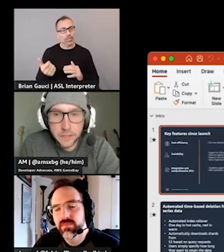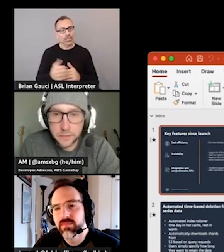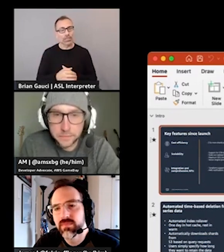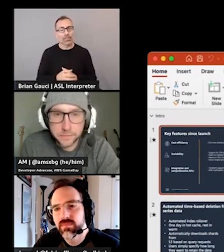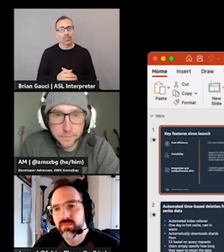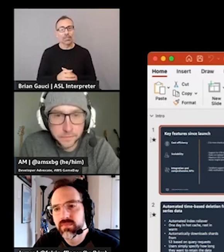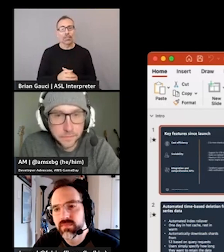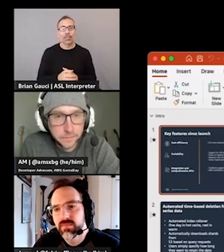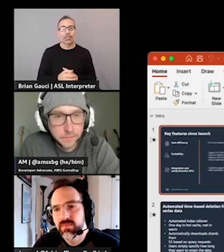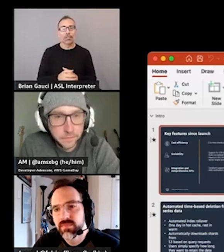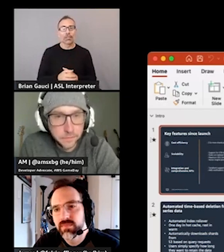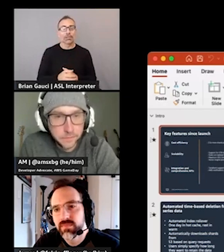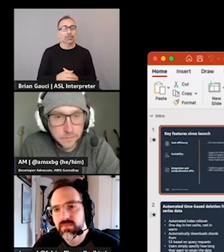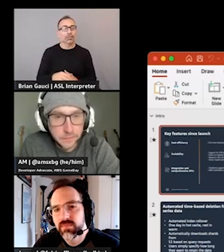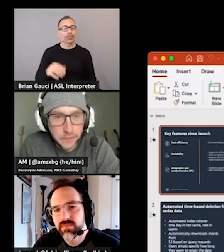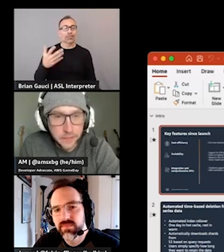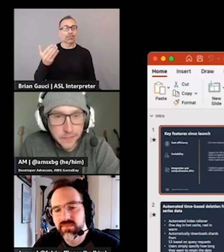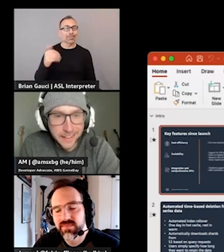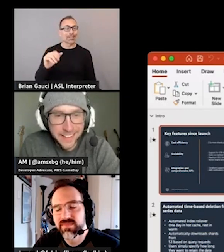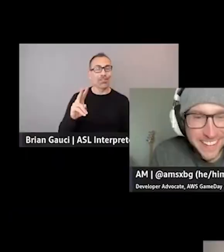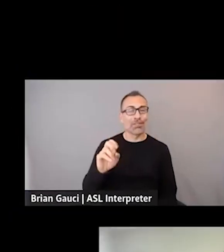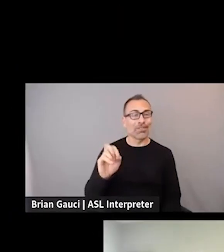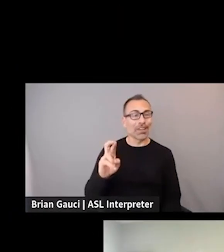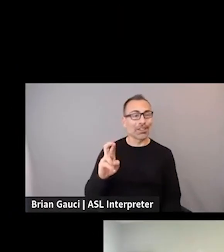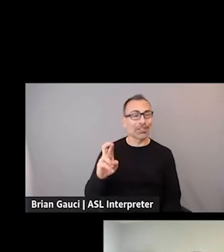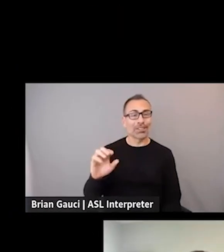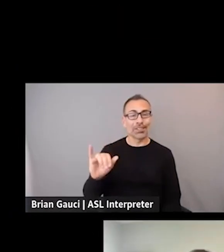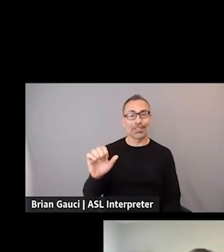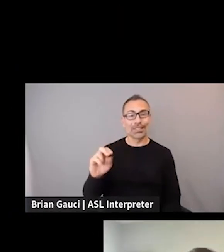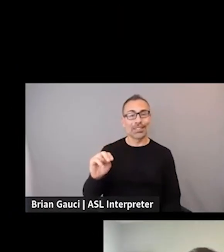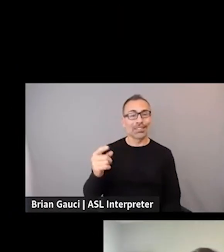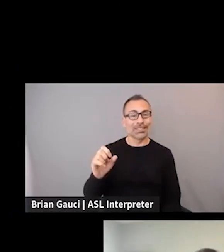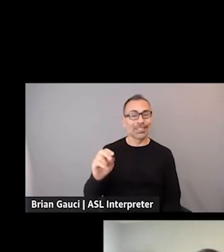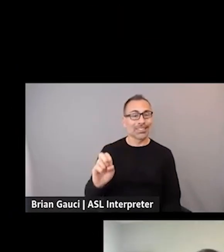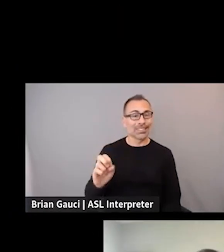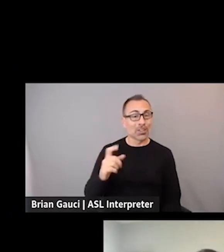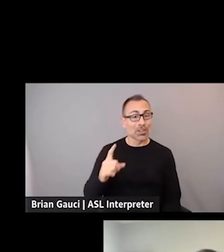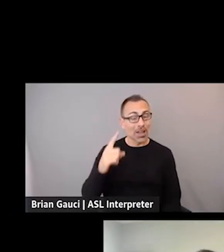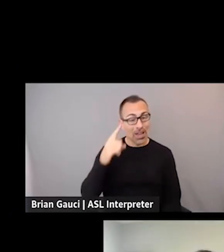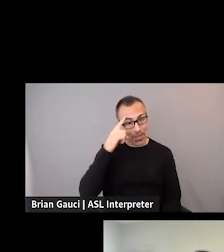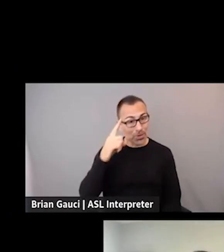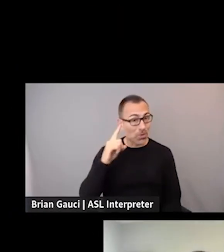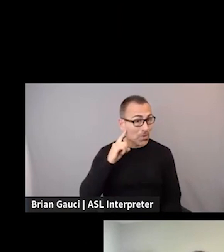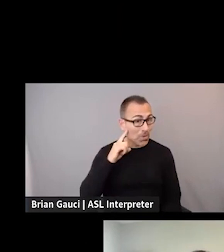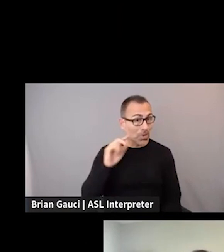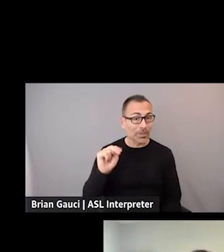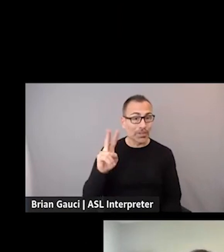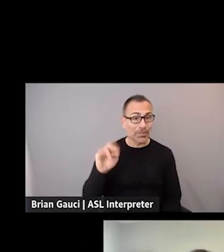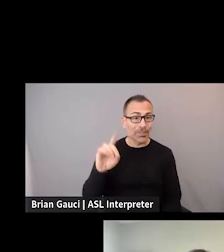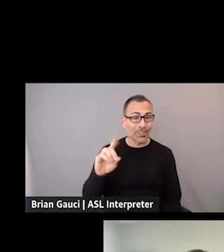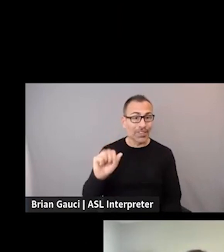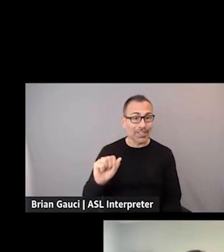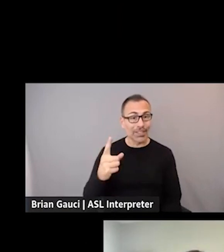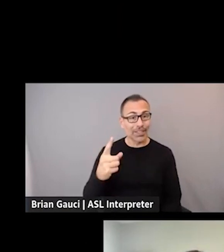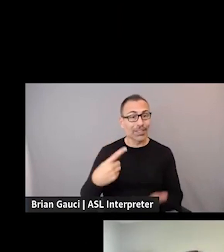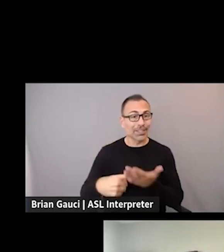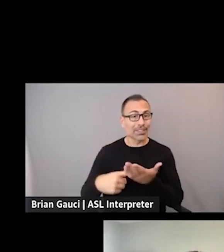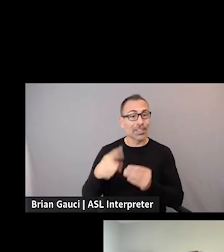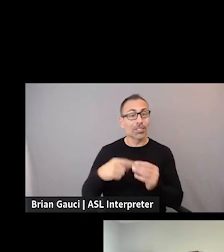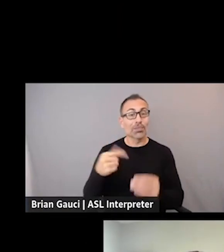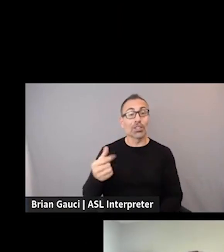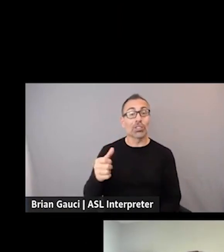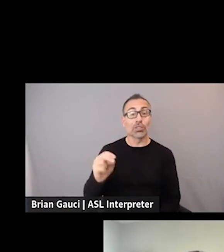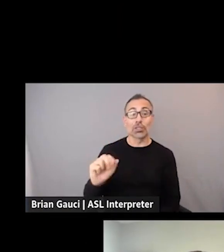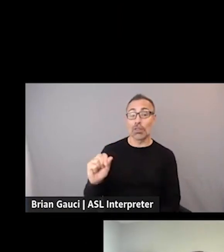And then vector engine, yeah. I mean, I think we've heard NVIDIA, talk about generative AI.